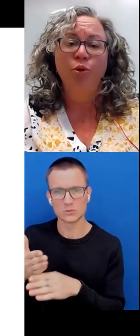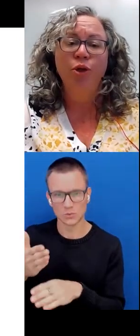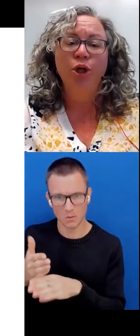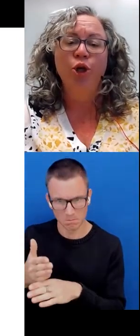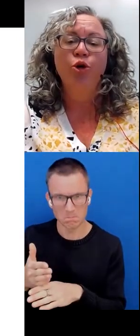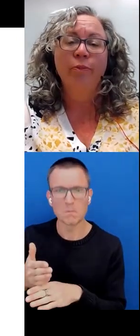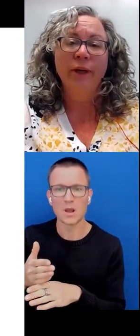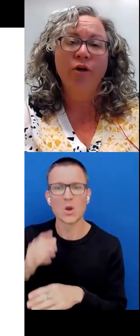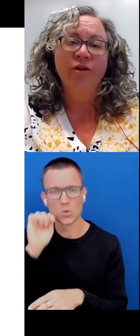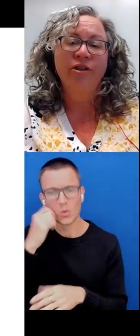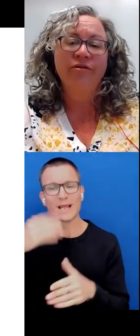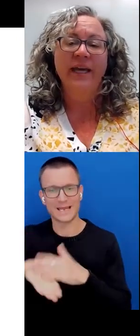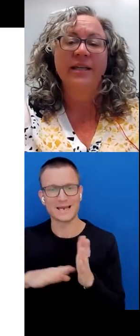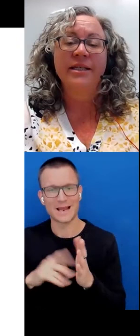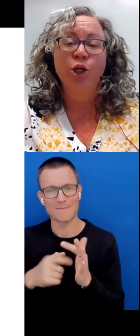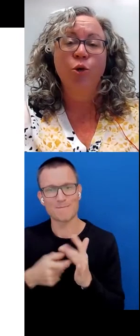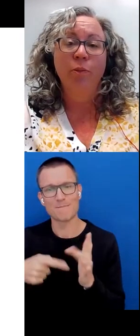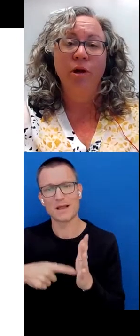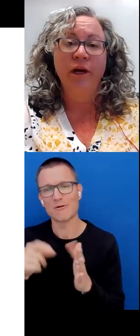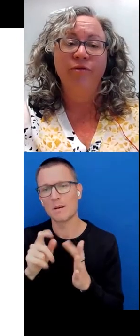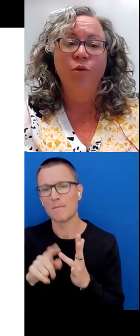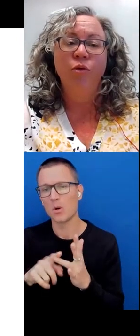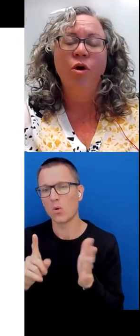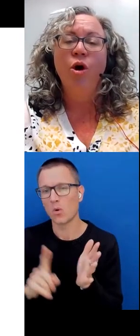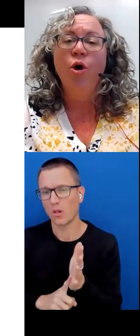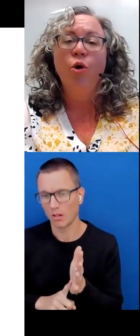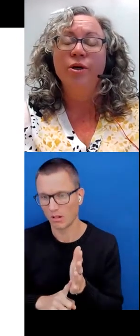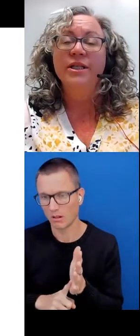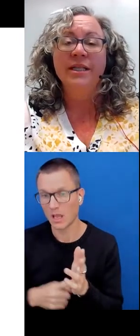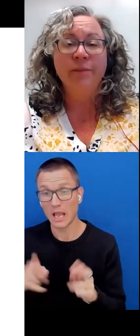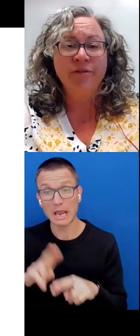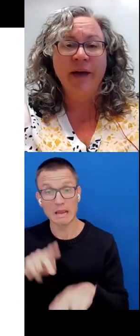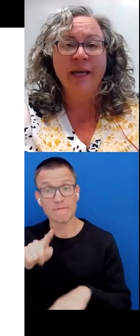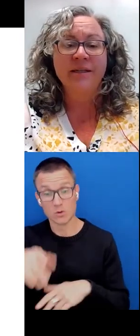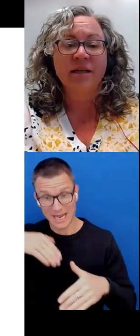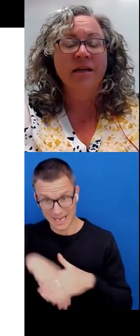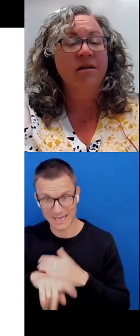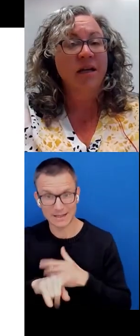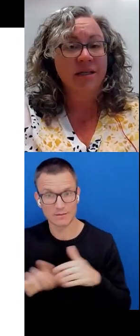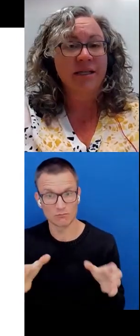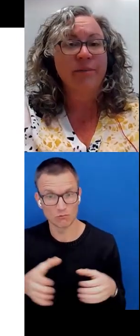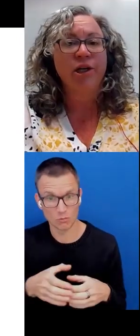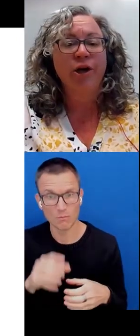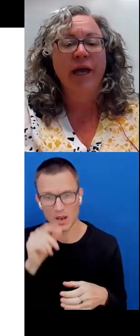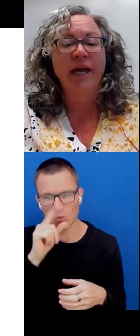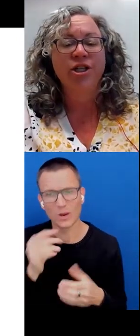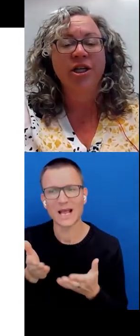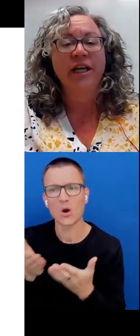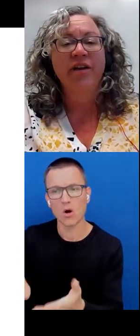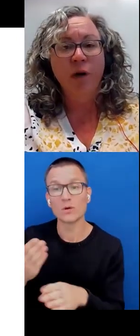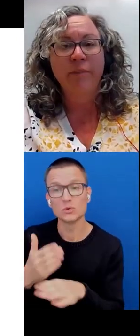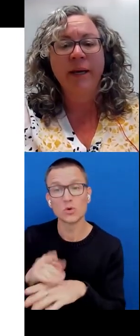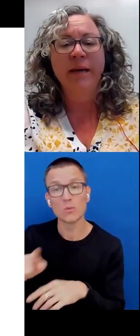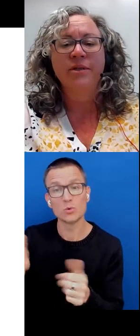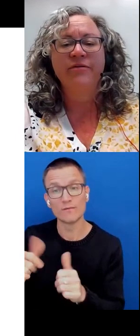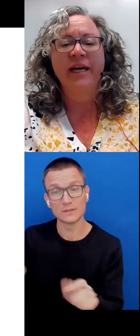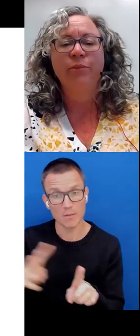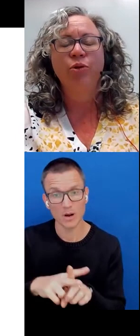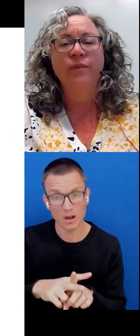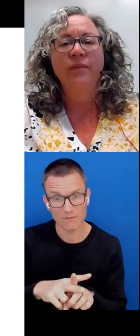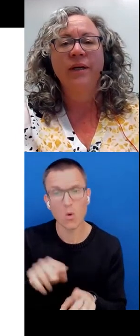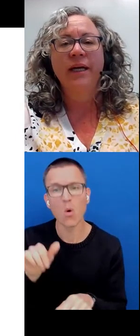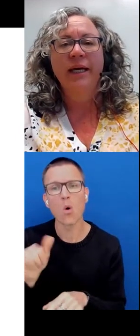merit pool, you could be offered the vacancy you applied for or a similar vacancy in a similar location if one